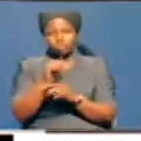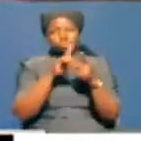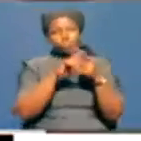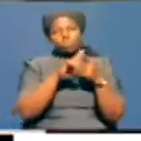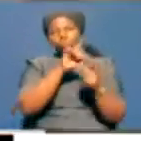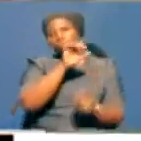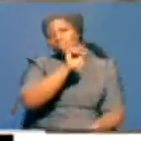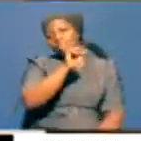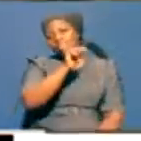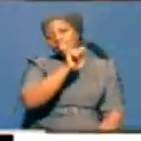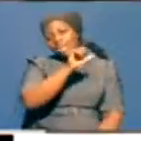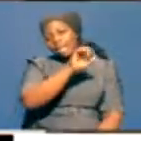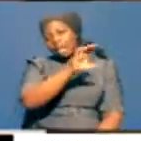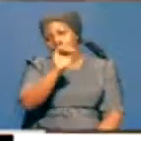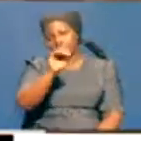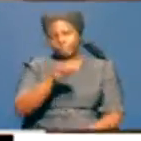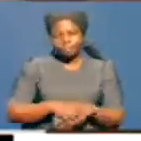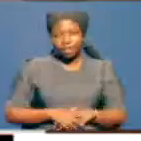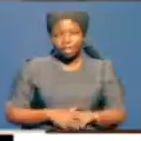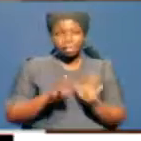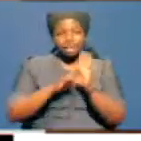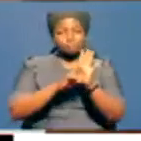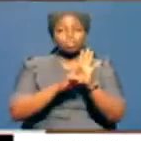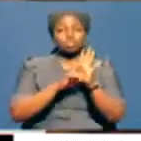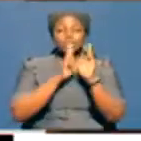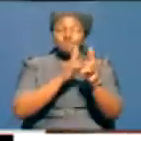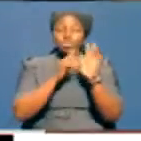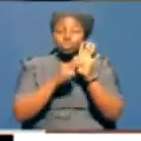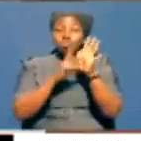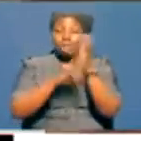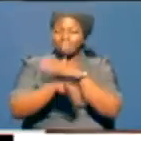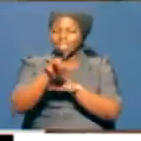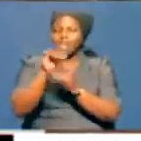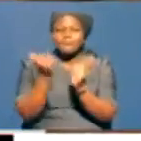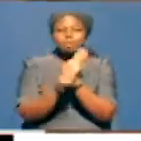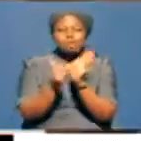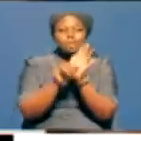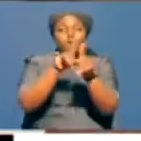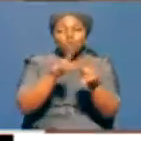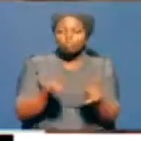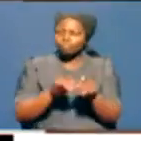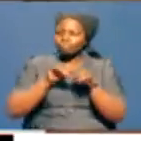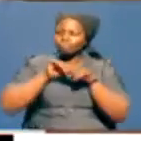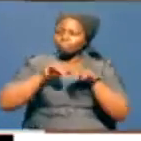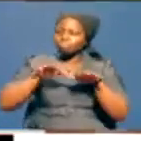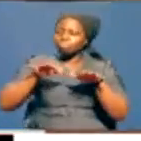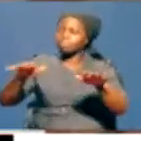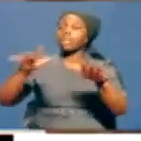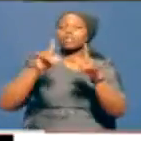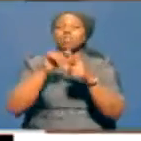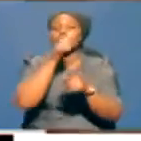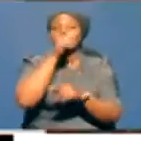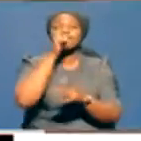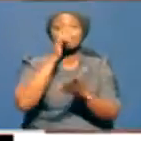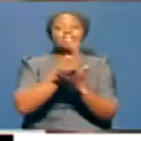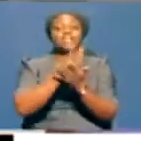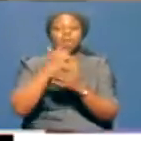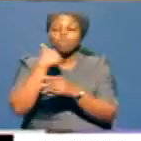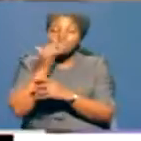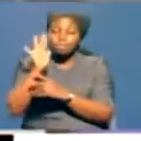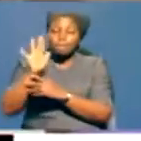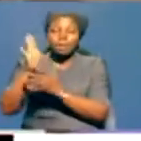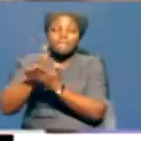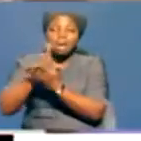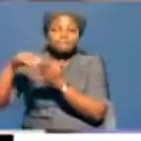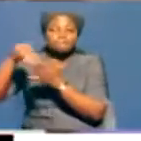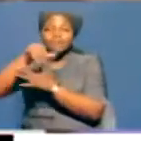The report indicates that the problem seems to be spreading to the private sector, whose share of non-remitted funds nearly doubled